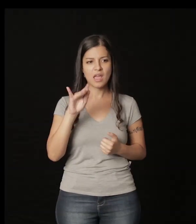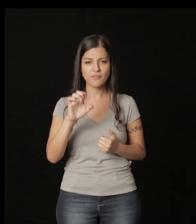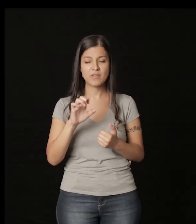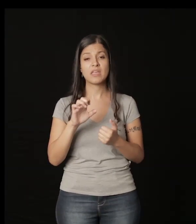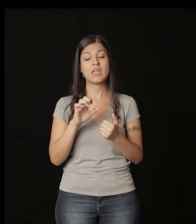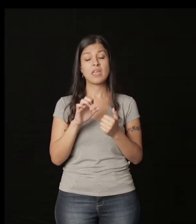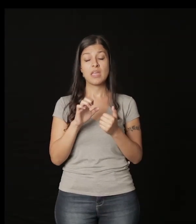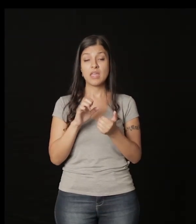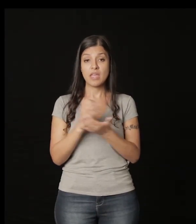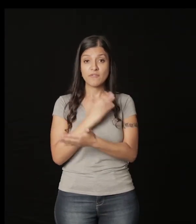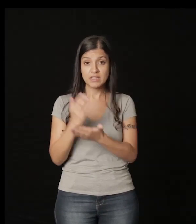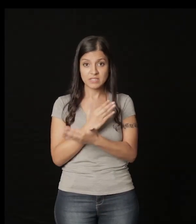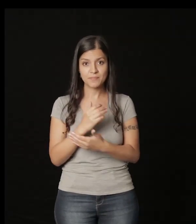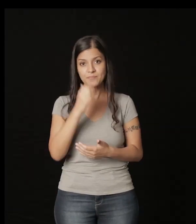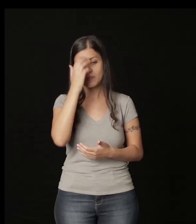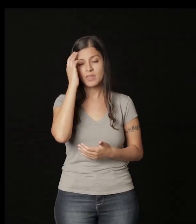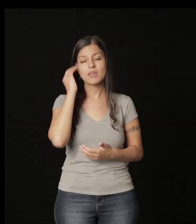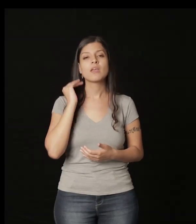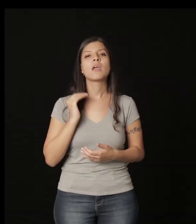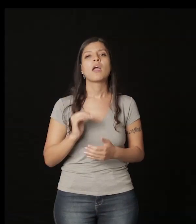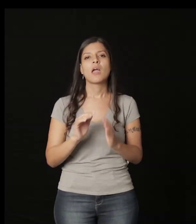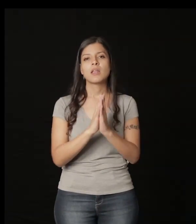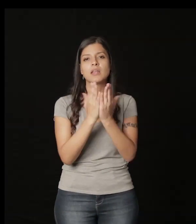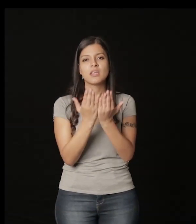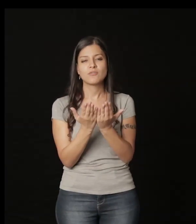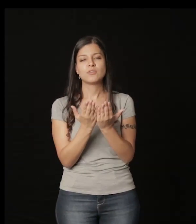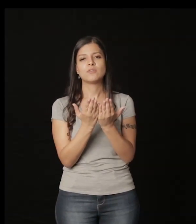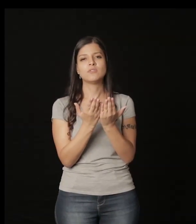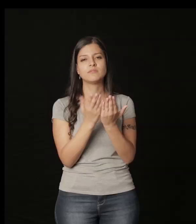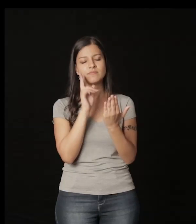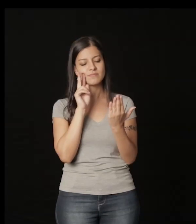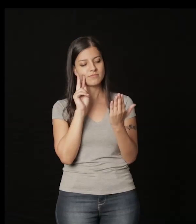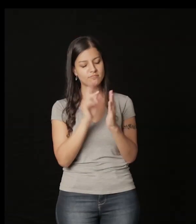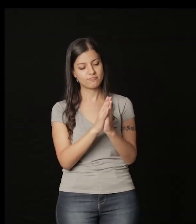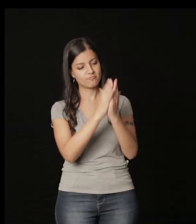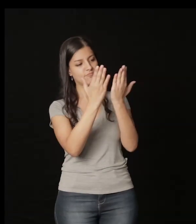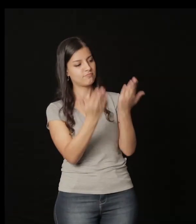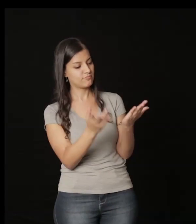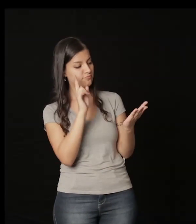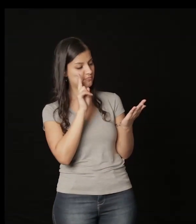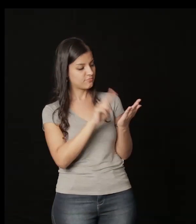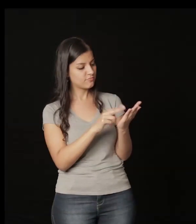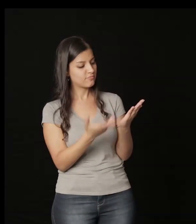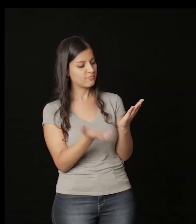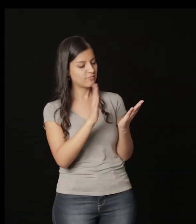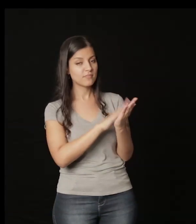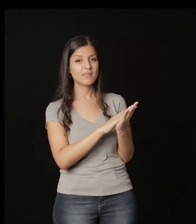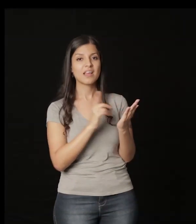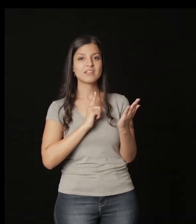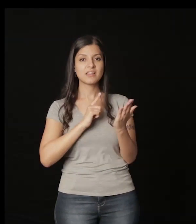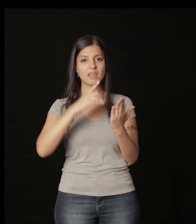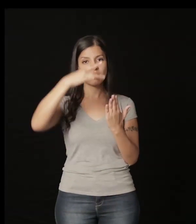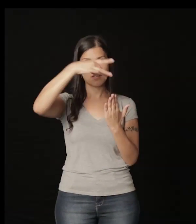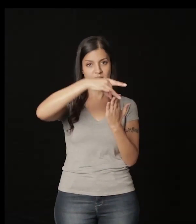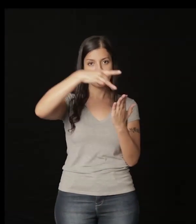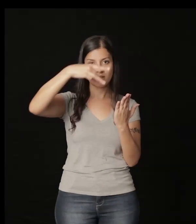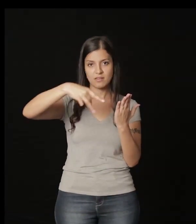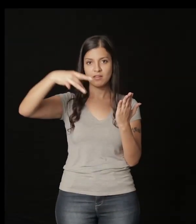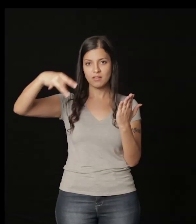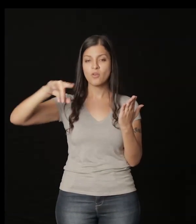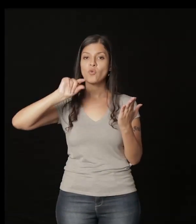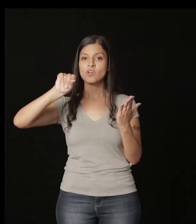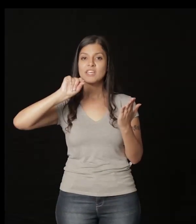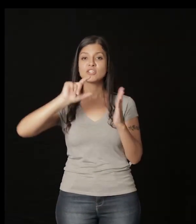magazine. And when we opened the picture, when we opened the book, you can see he'd stuck